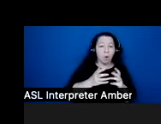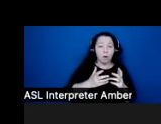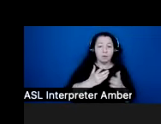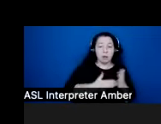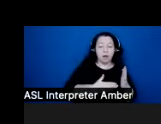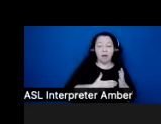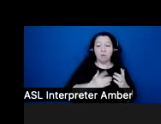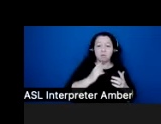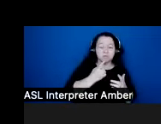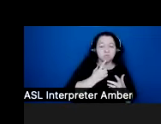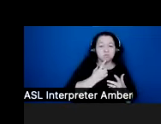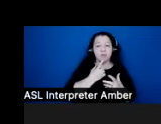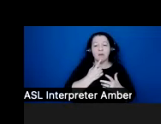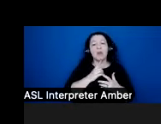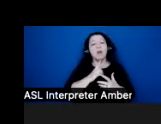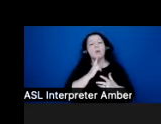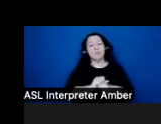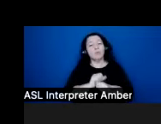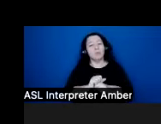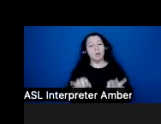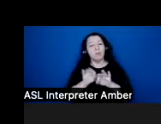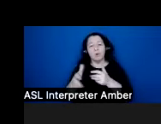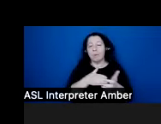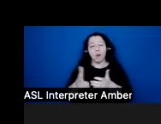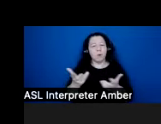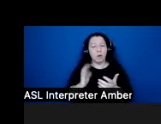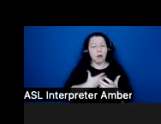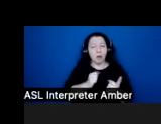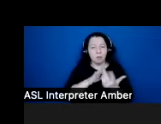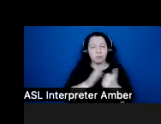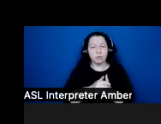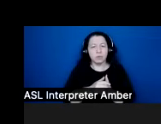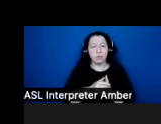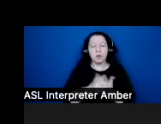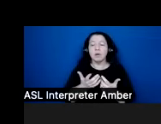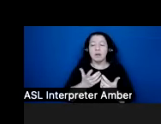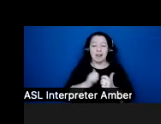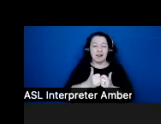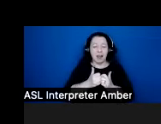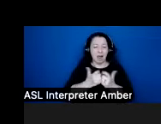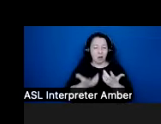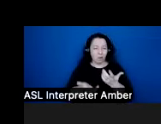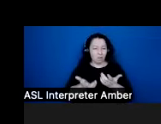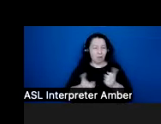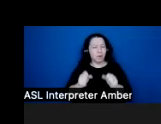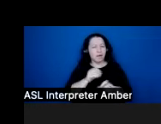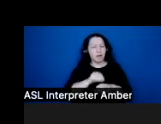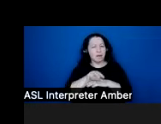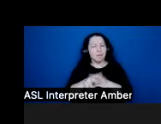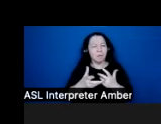was, right? And how might it look if we all came together to do this work, to share